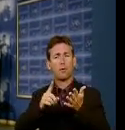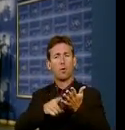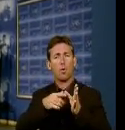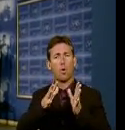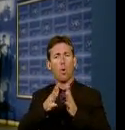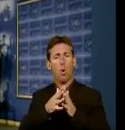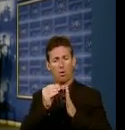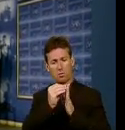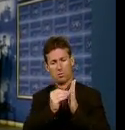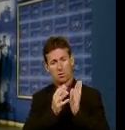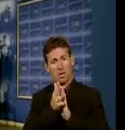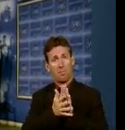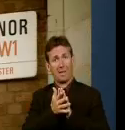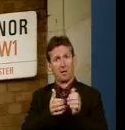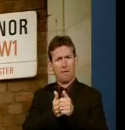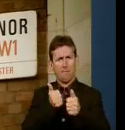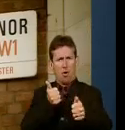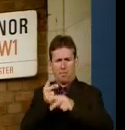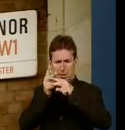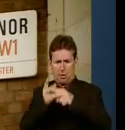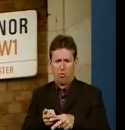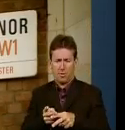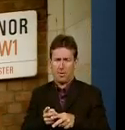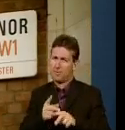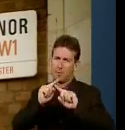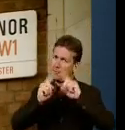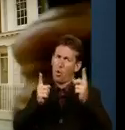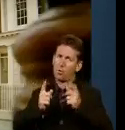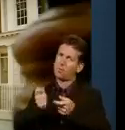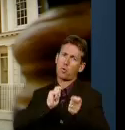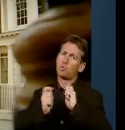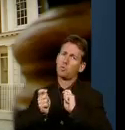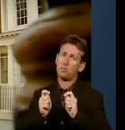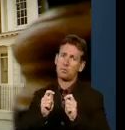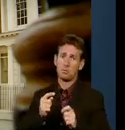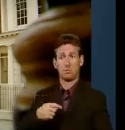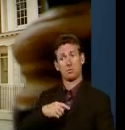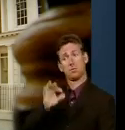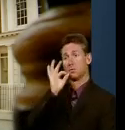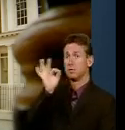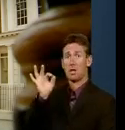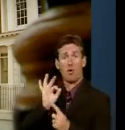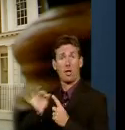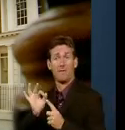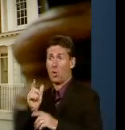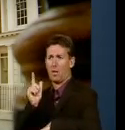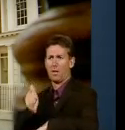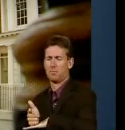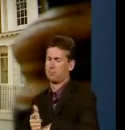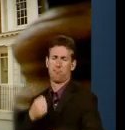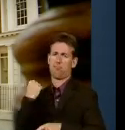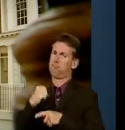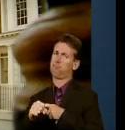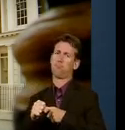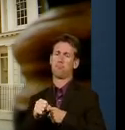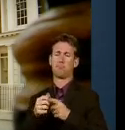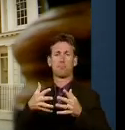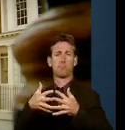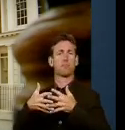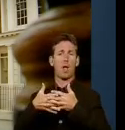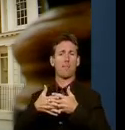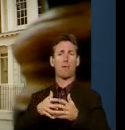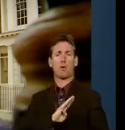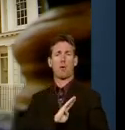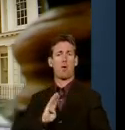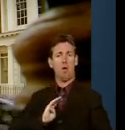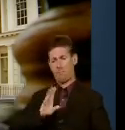guards immunity in Iraq. N.W.O. turned down our interview request, saying a US Army report supports